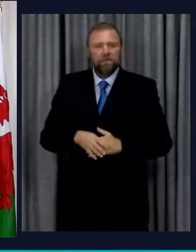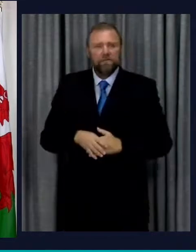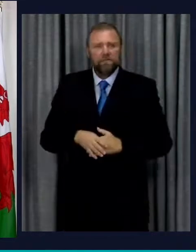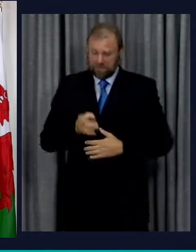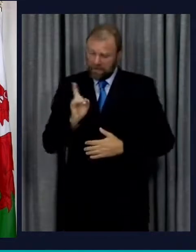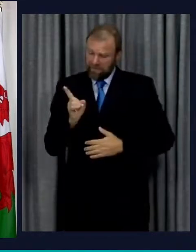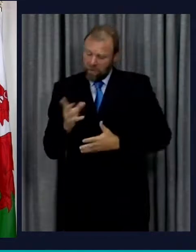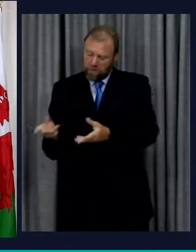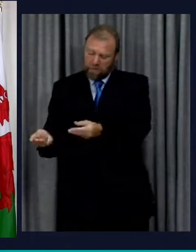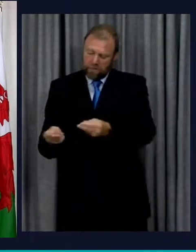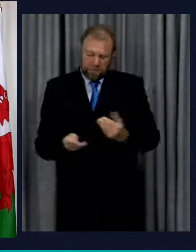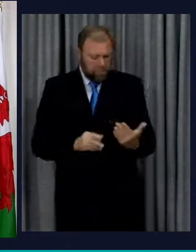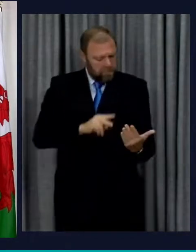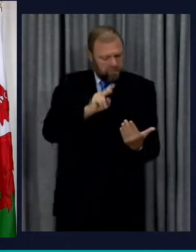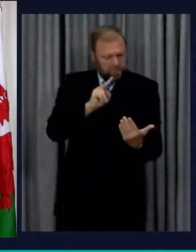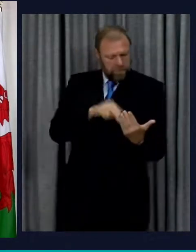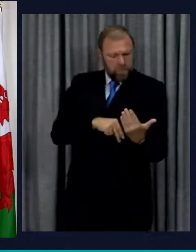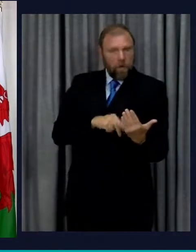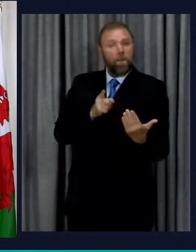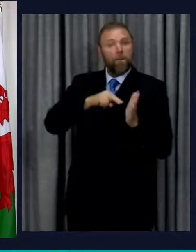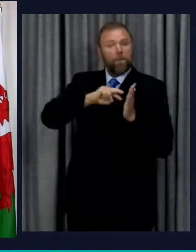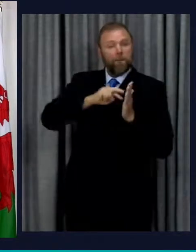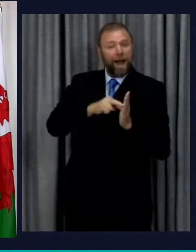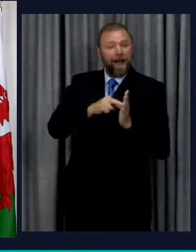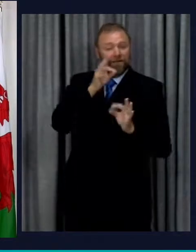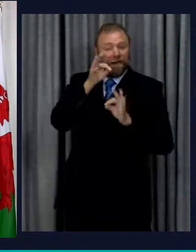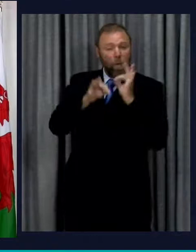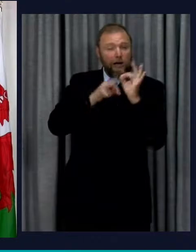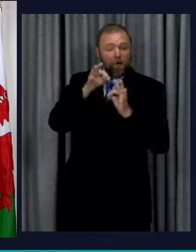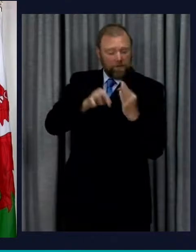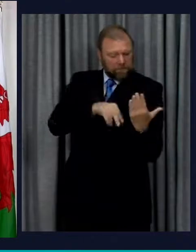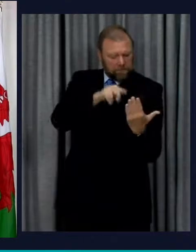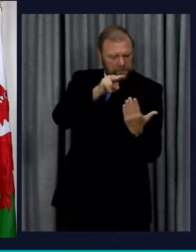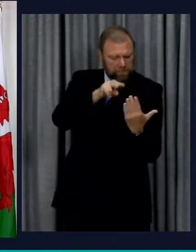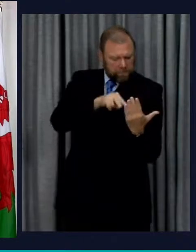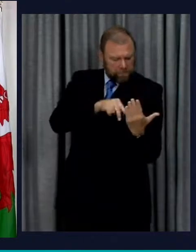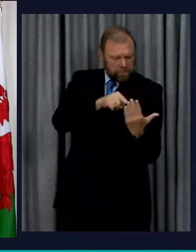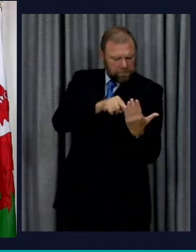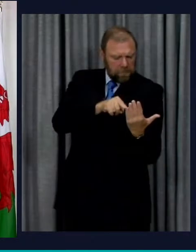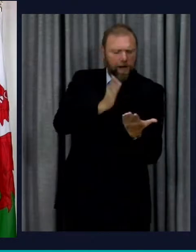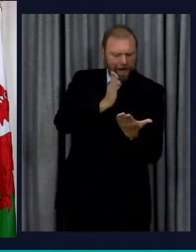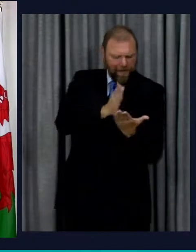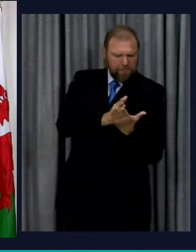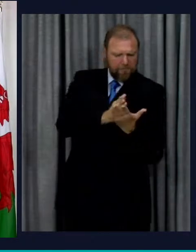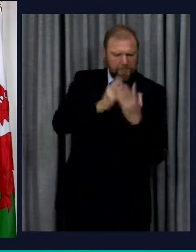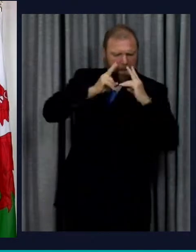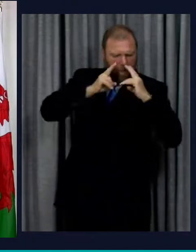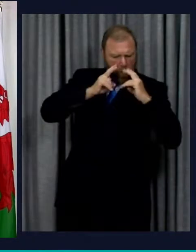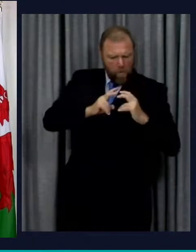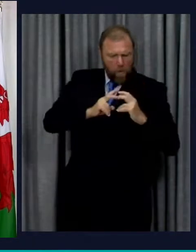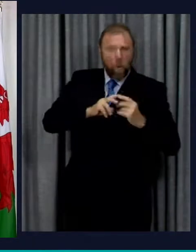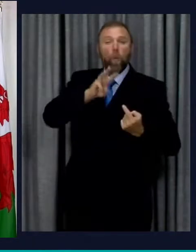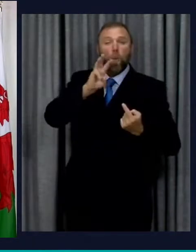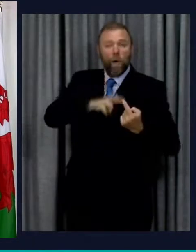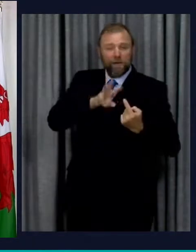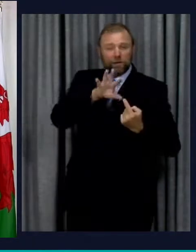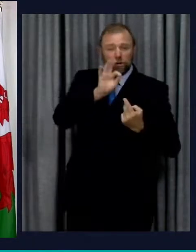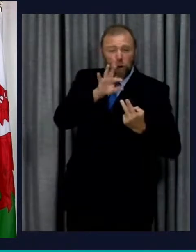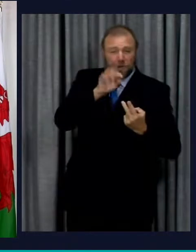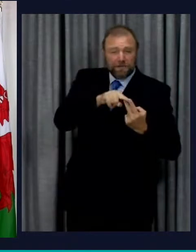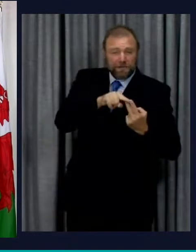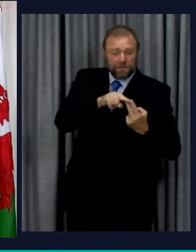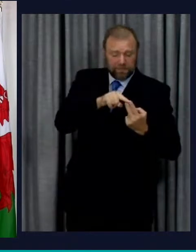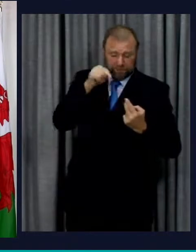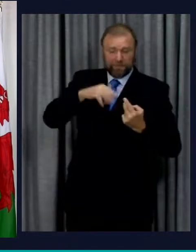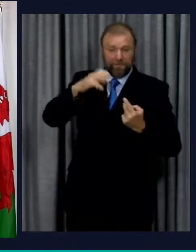of the First Minister to ensure there is a proper searching element to this inquiry that properly examines Welsh choices that this